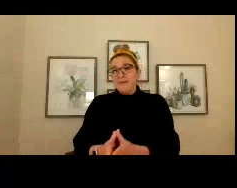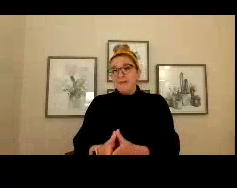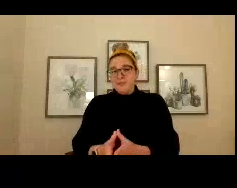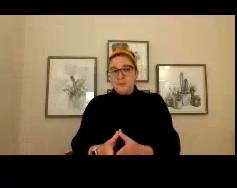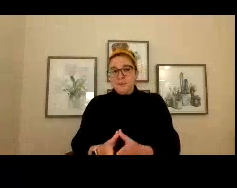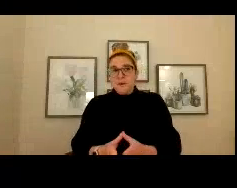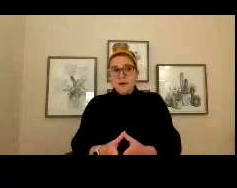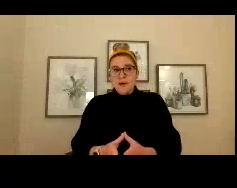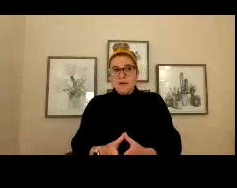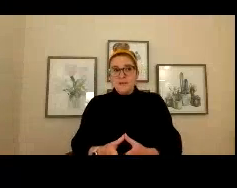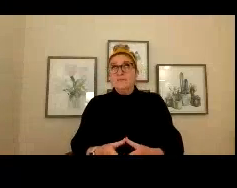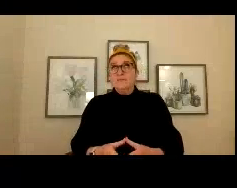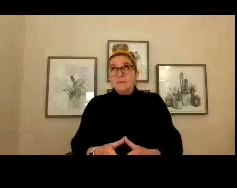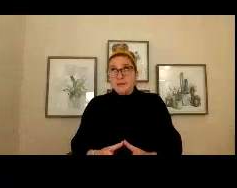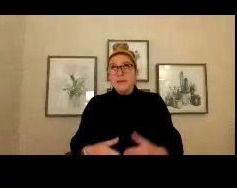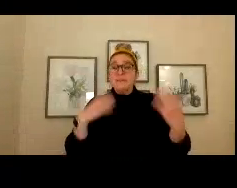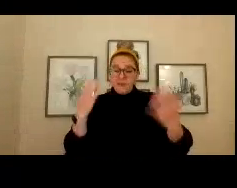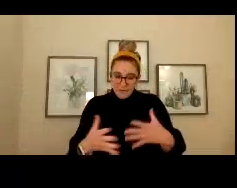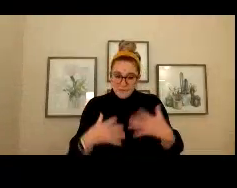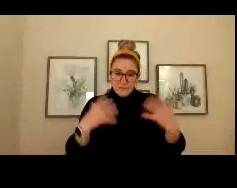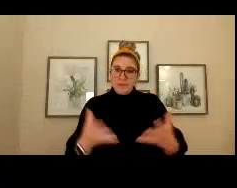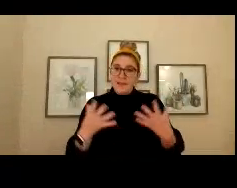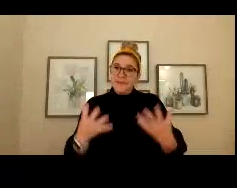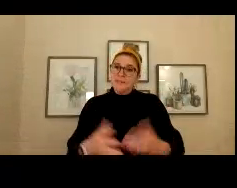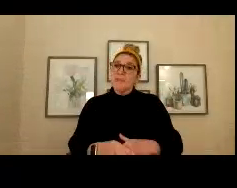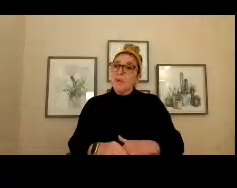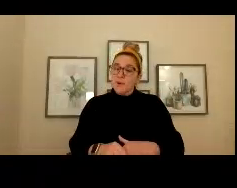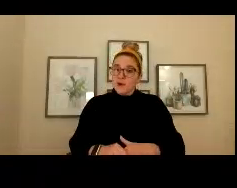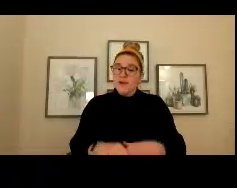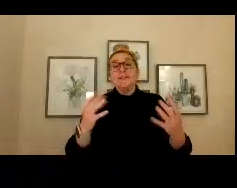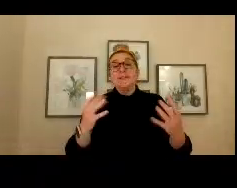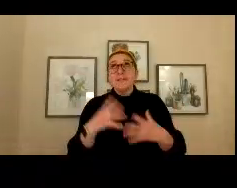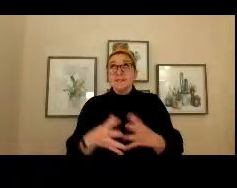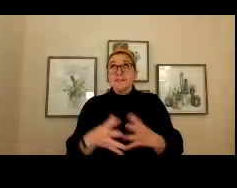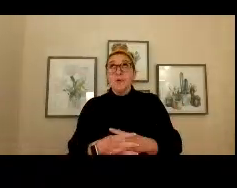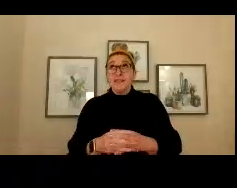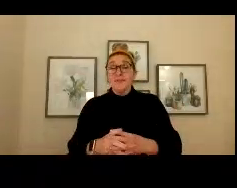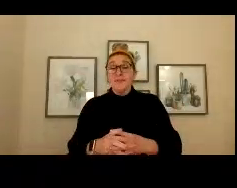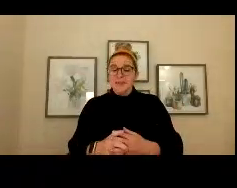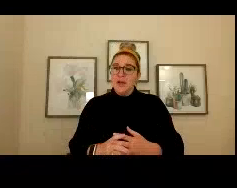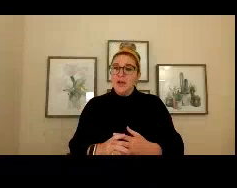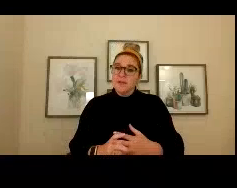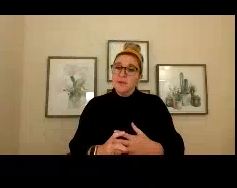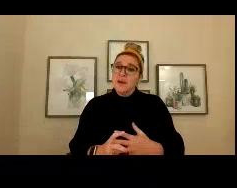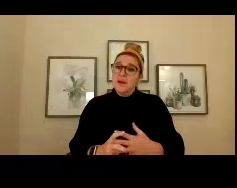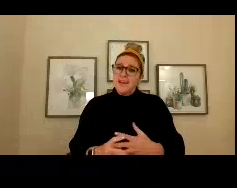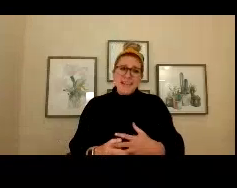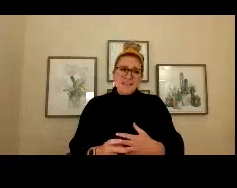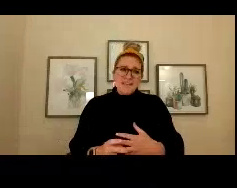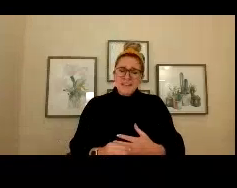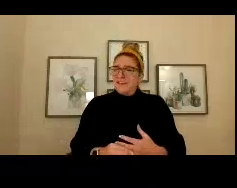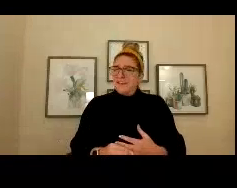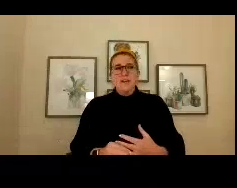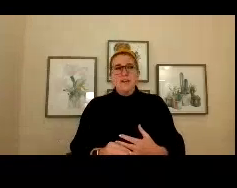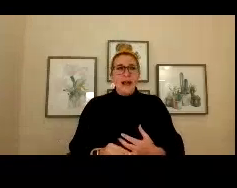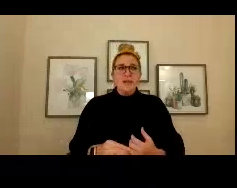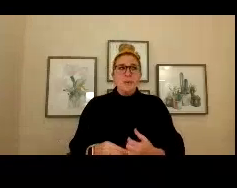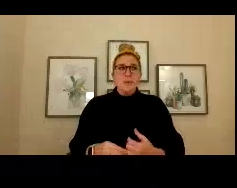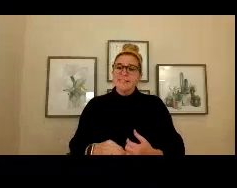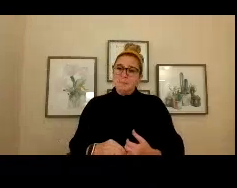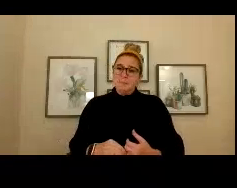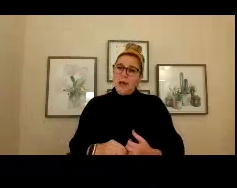have to, again, if they have someone that they can support, someone that's supporting them or they can talk through, they can definitely figure